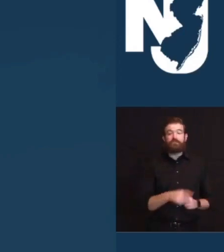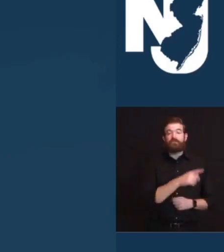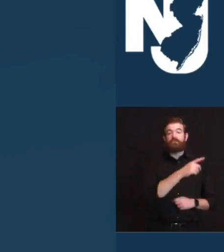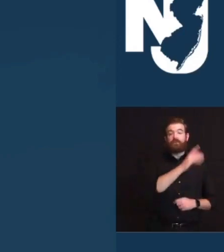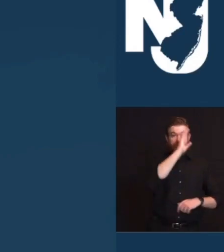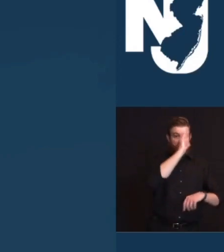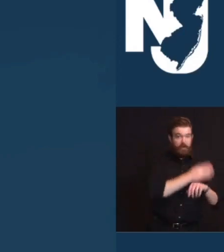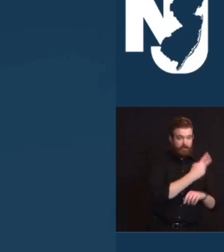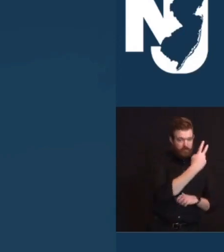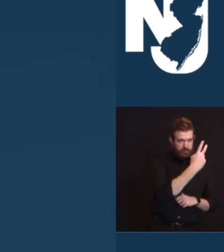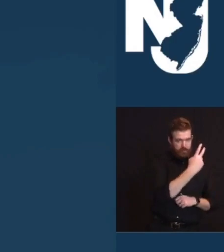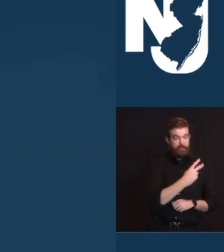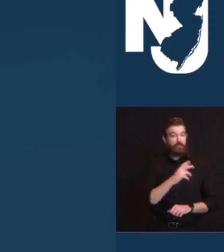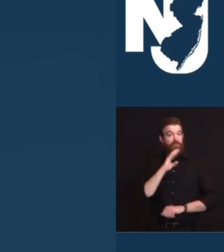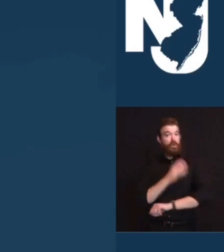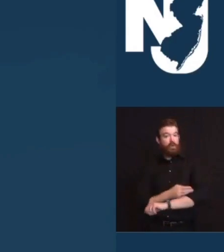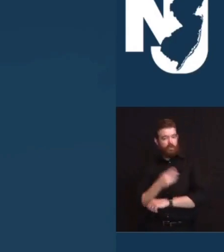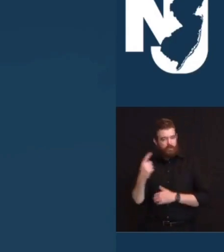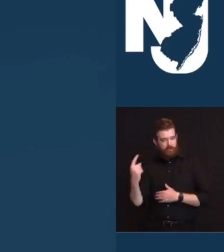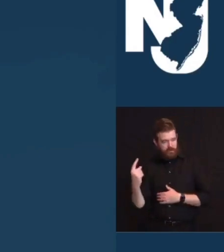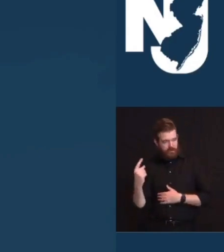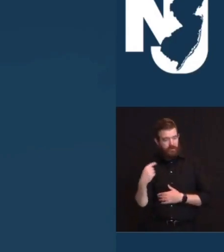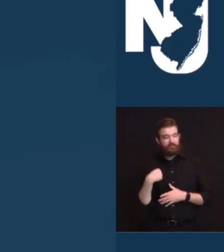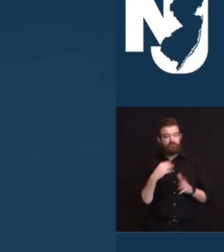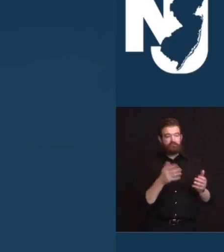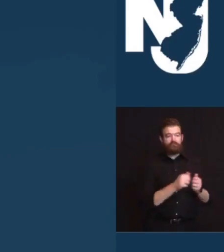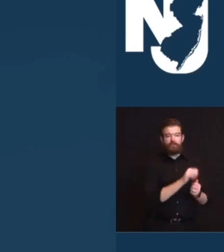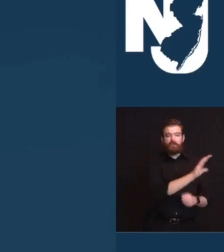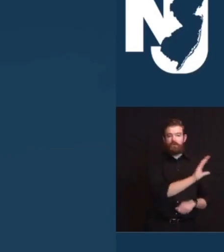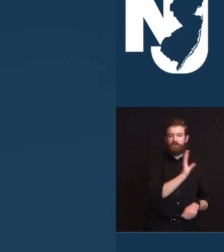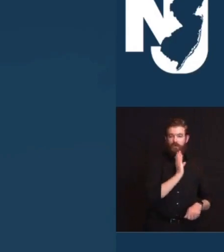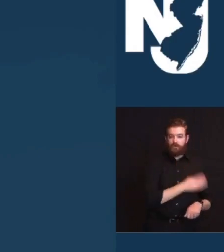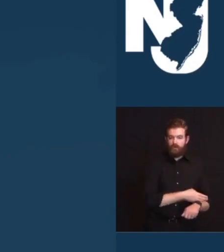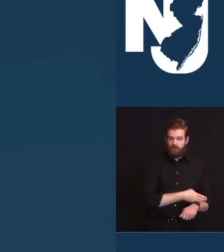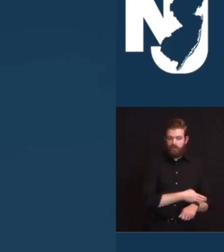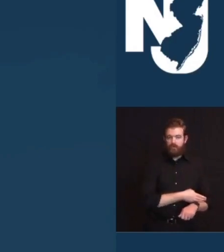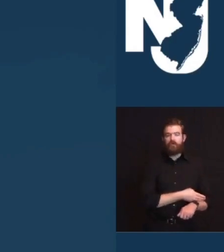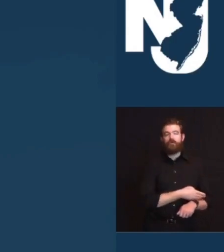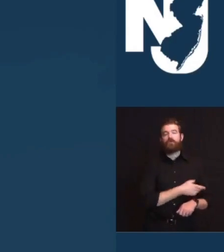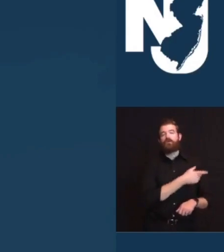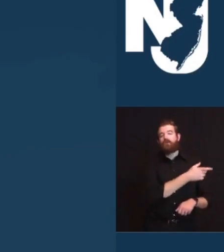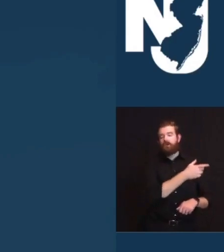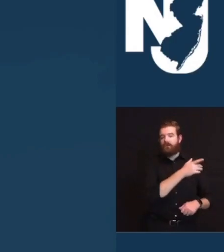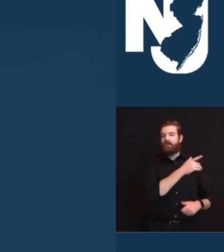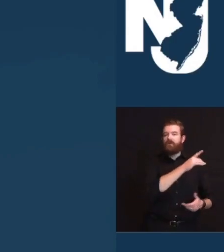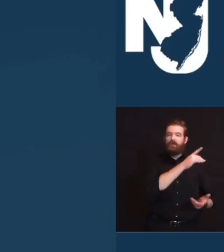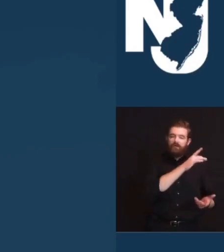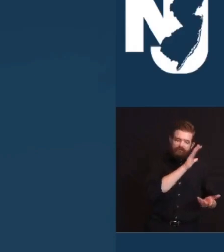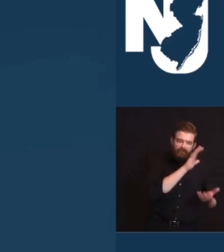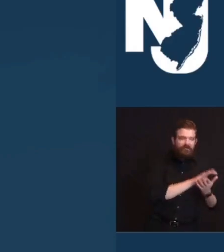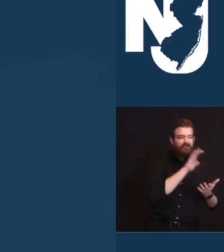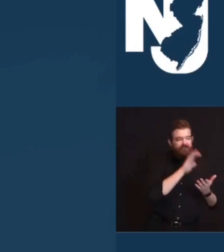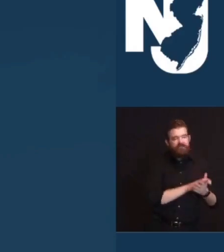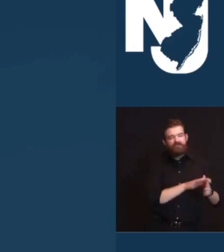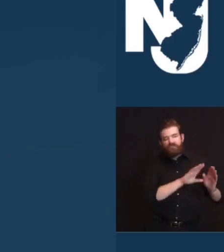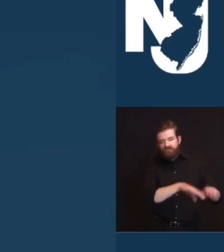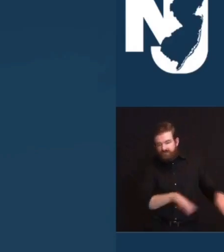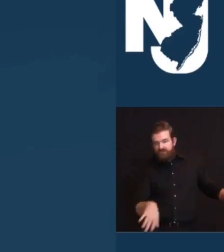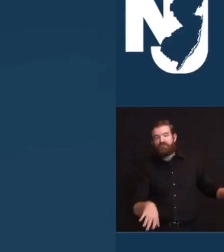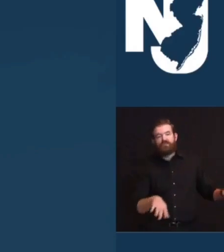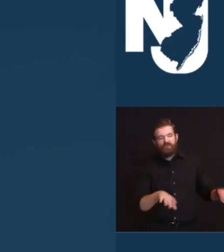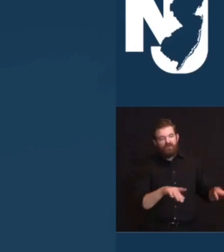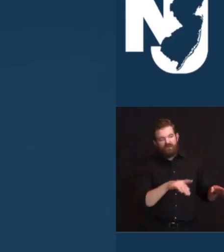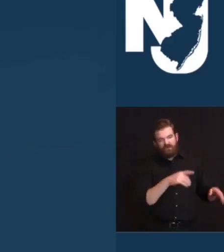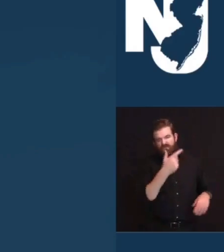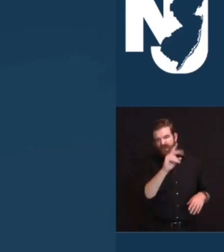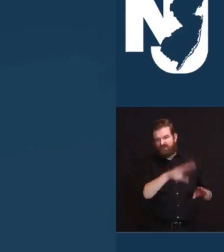of speaking at the end of the week, and their spouses, along with his 5 beloved grandchildren, David, Joel, Michael, Sidney, and